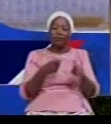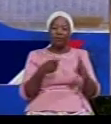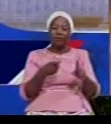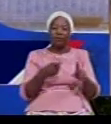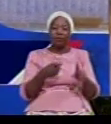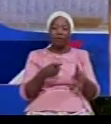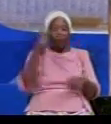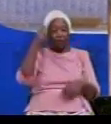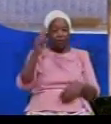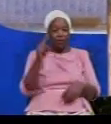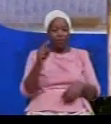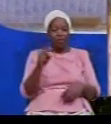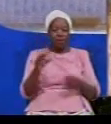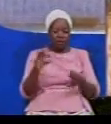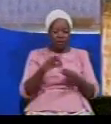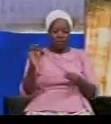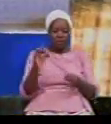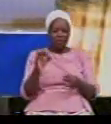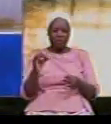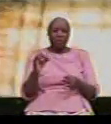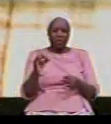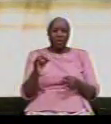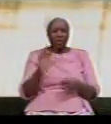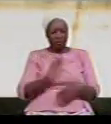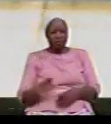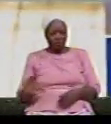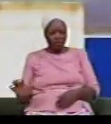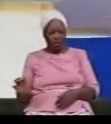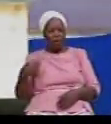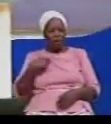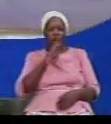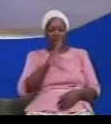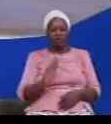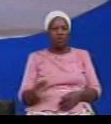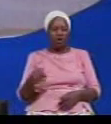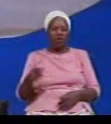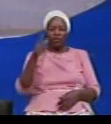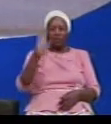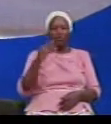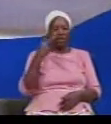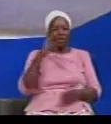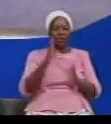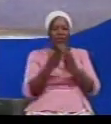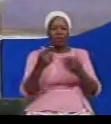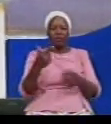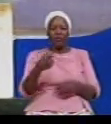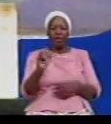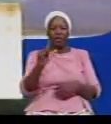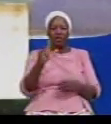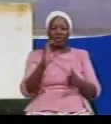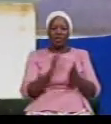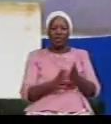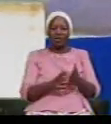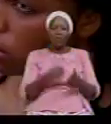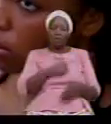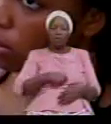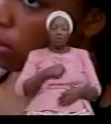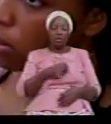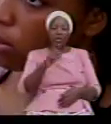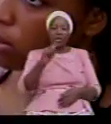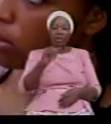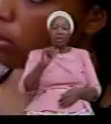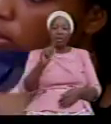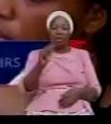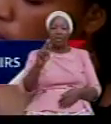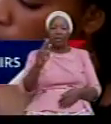spiritual ears. We are the ears of God. Look at Galatians chapter 3, and I'm reading from Titus chapter 3, rather.